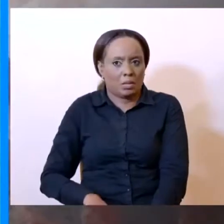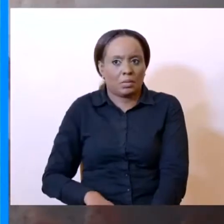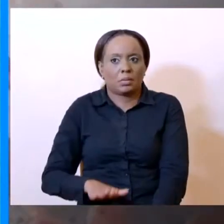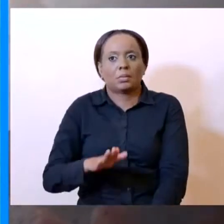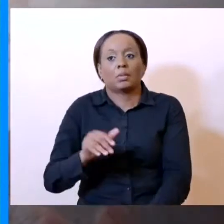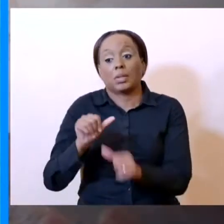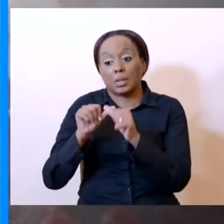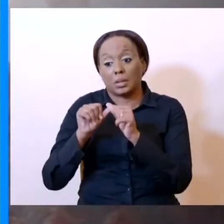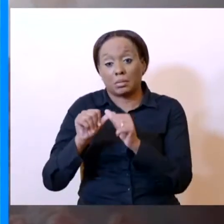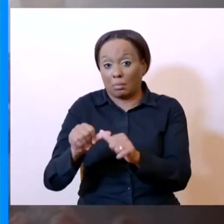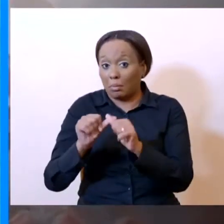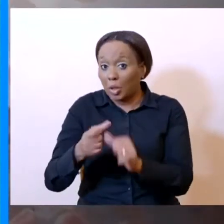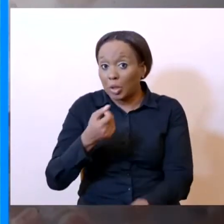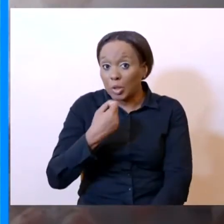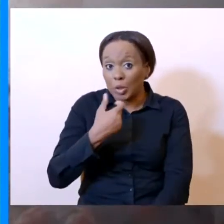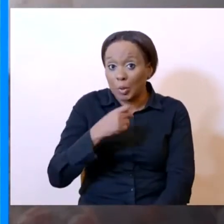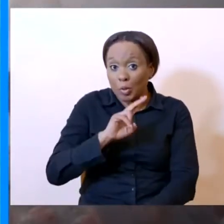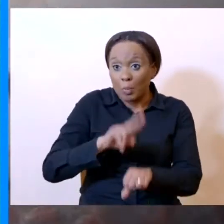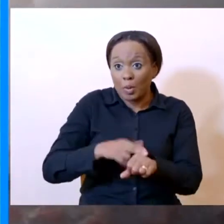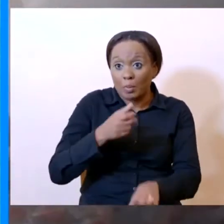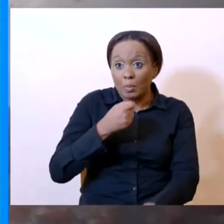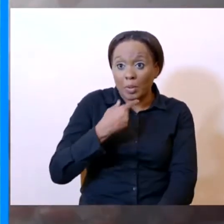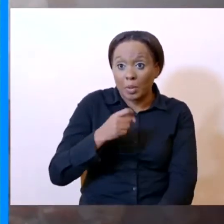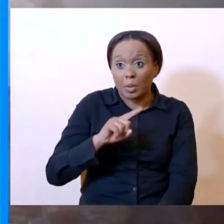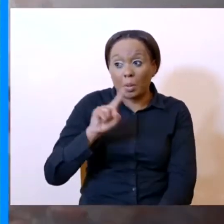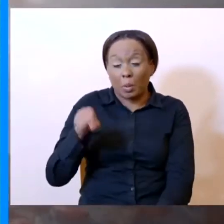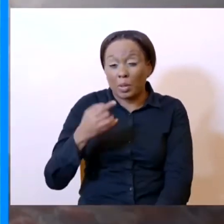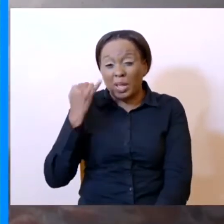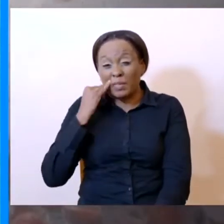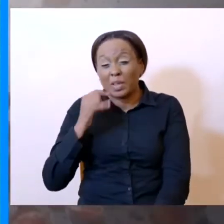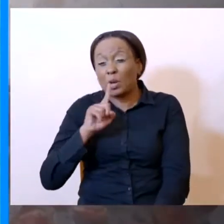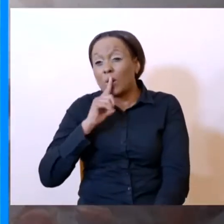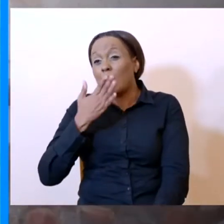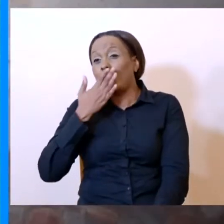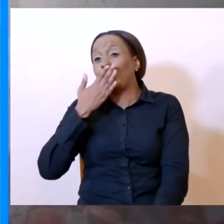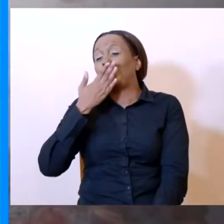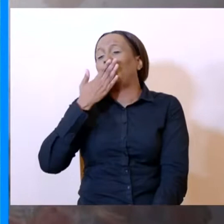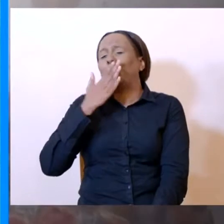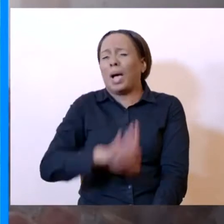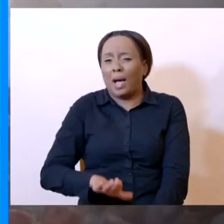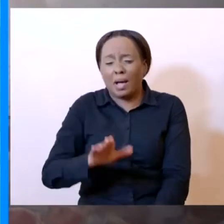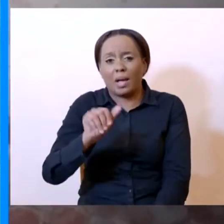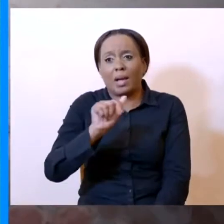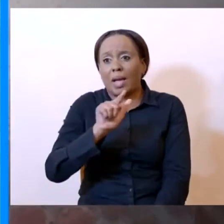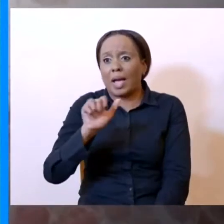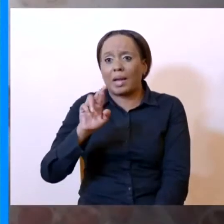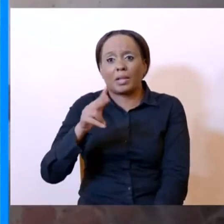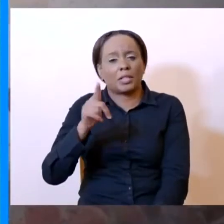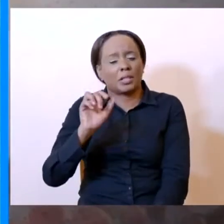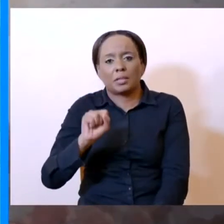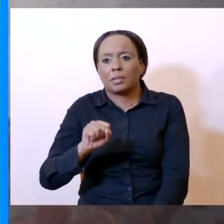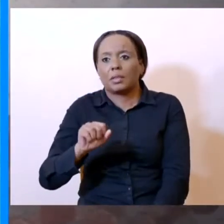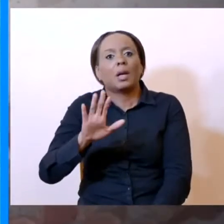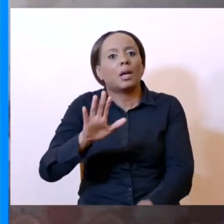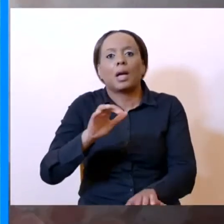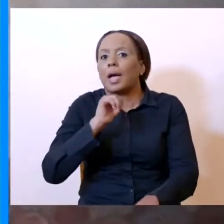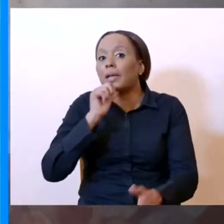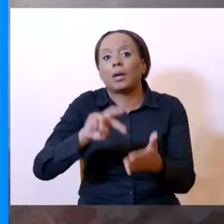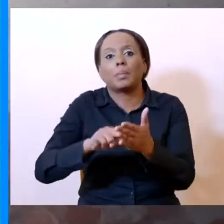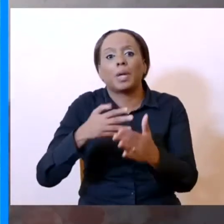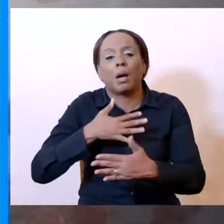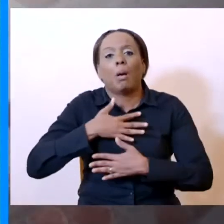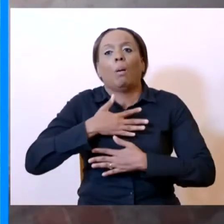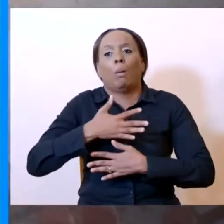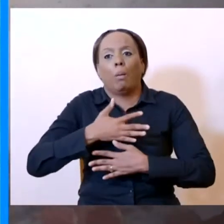your medication, and only those with severe allergies, which, by the way, does not include asthma. Severe allergies may present